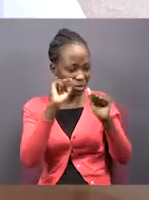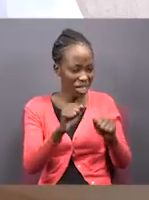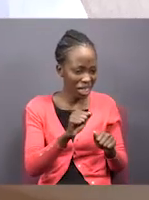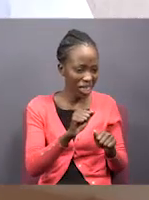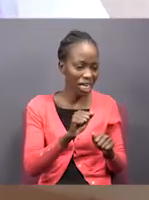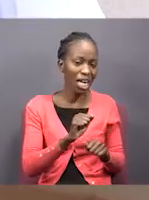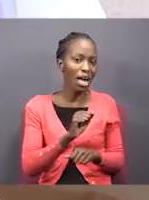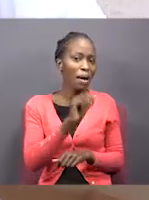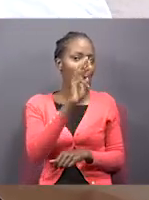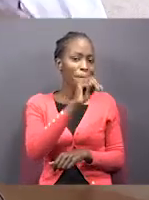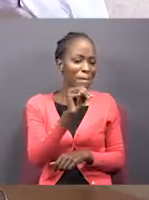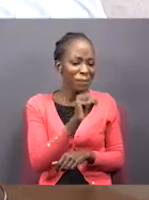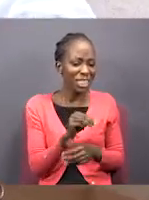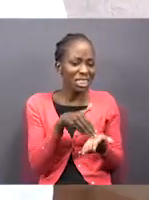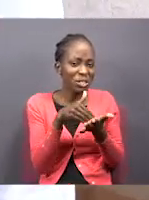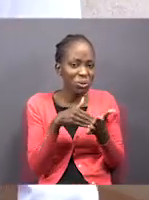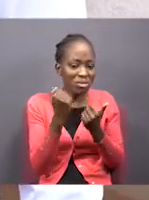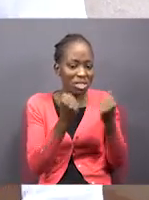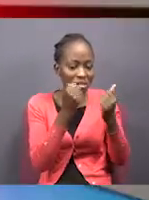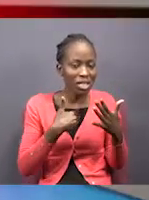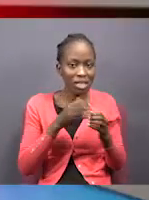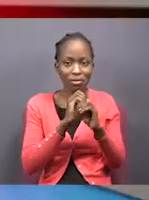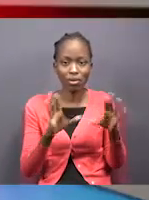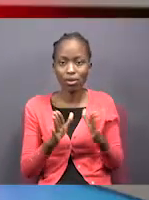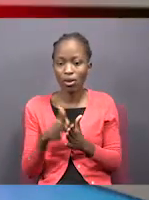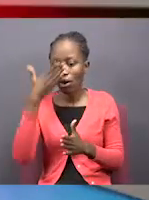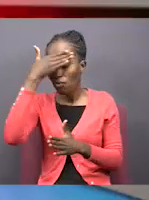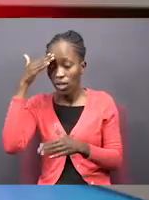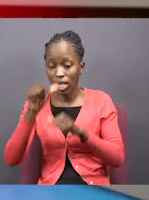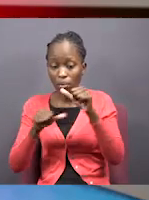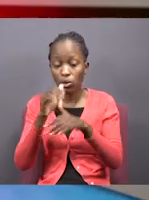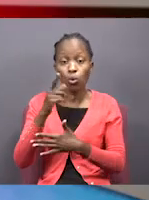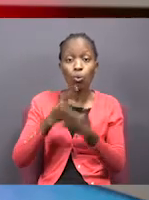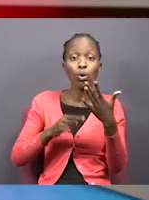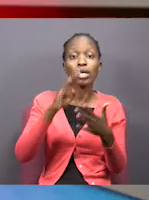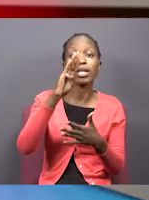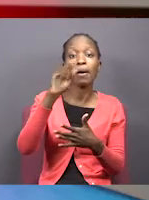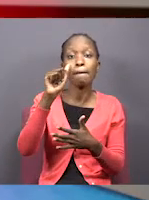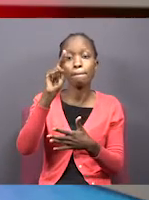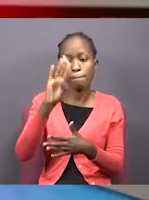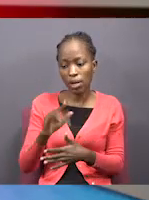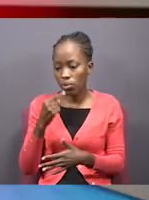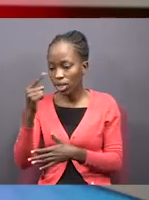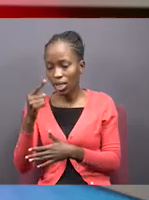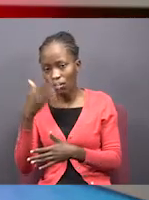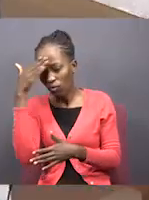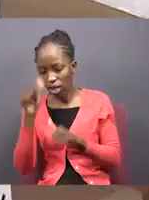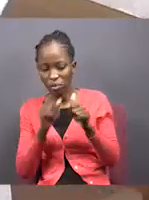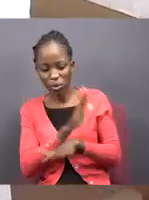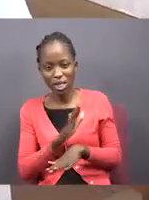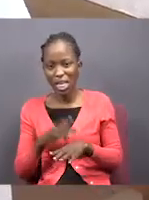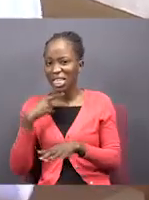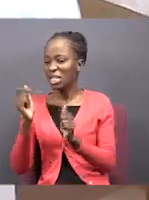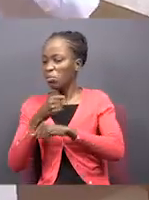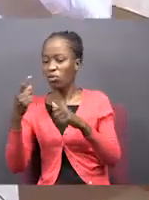minute. He said, I can't. I'm gonna prove him. And we're gonna use something called the staircase. All the way up